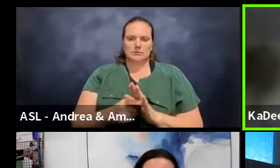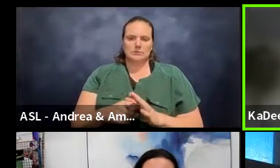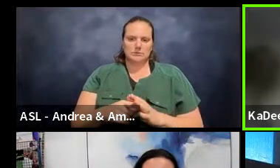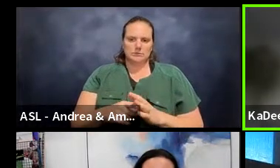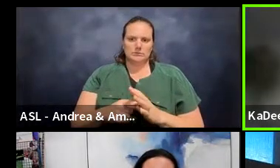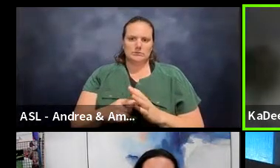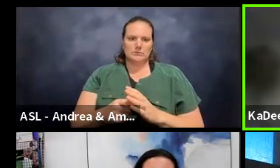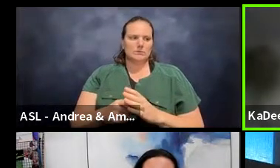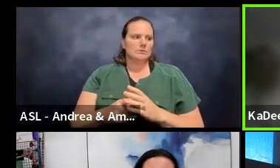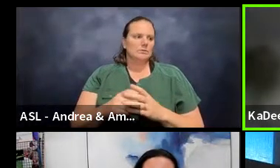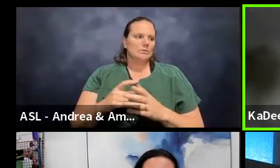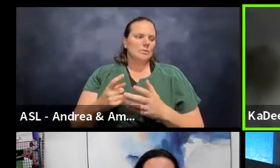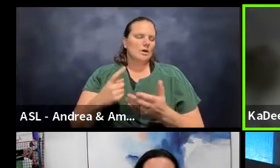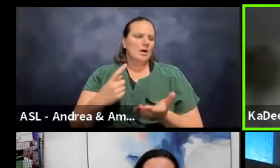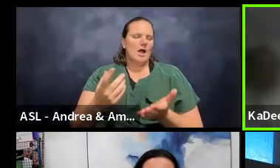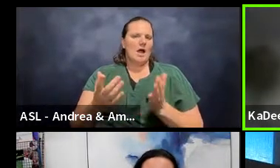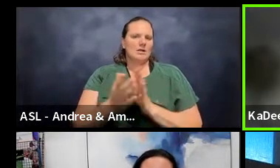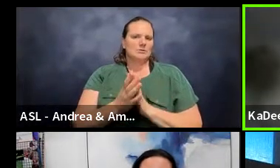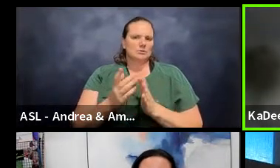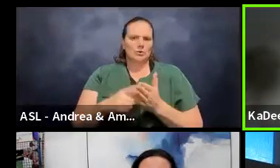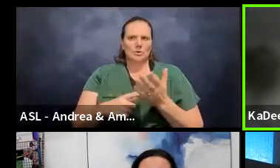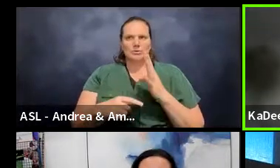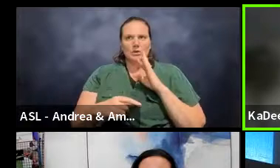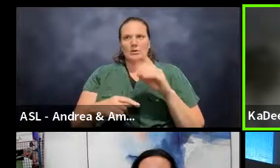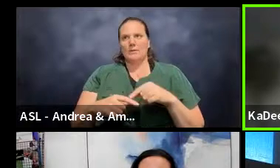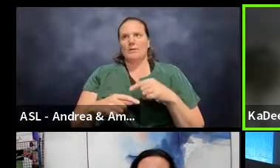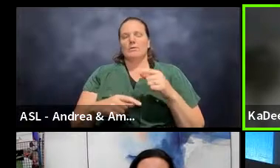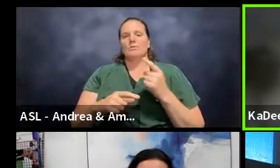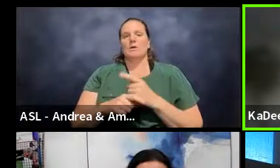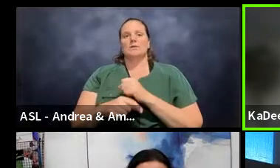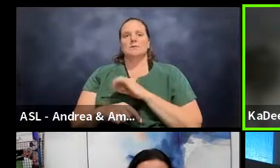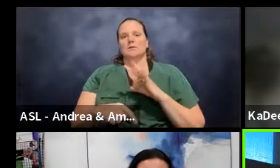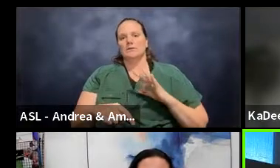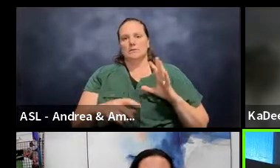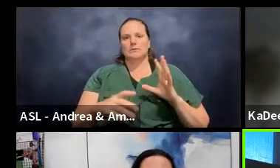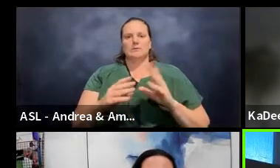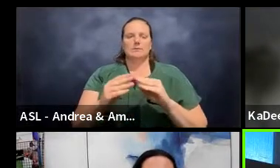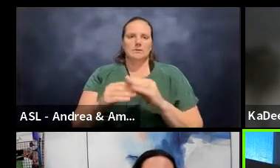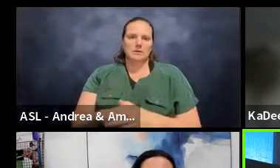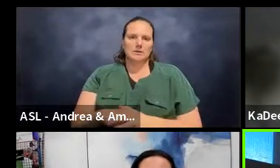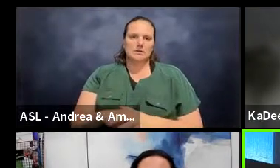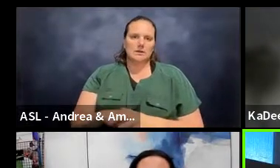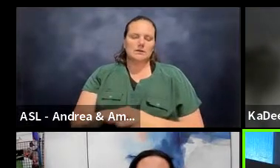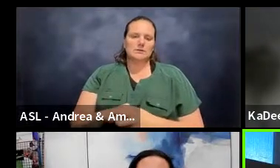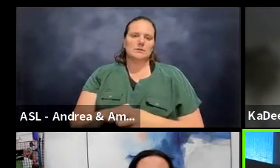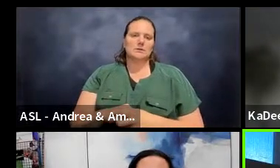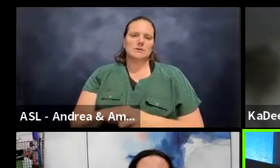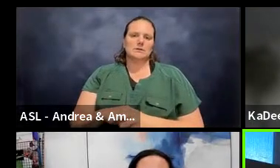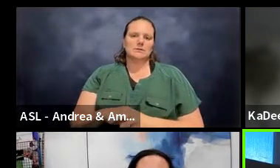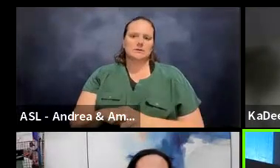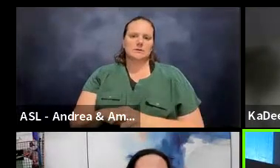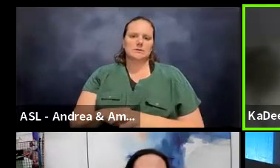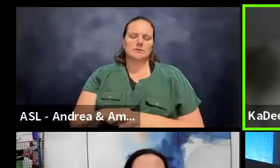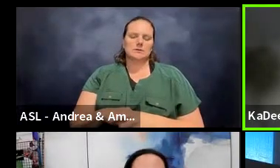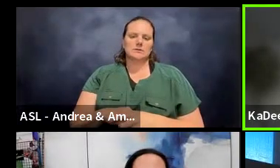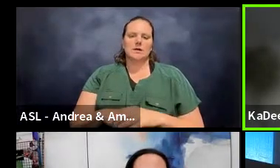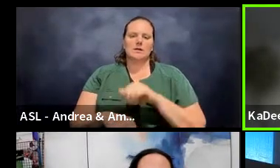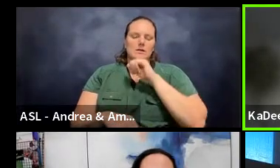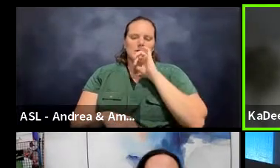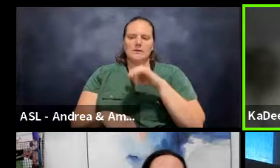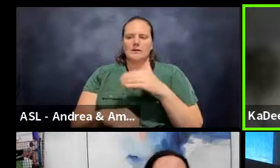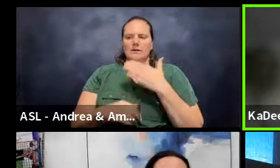talk about so that we can make sure the right staff are in the meeting. I love it. Thank you so much. Mm-hmm.